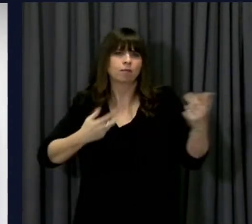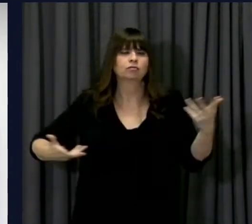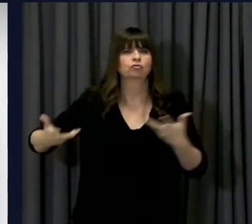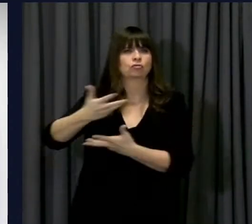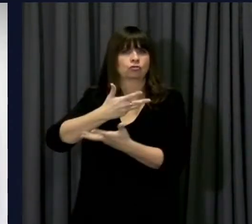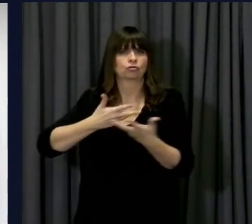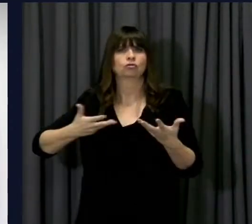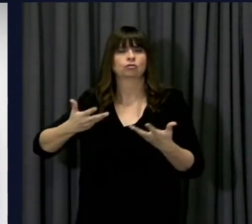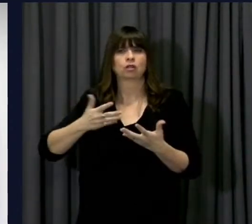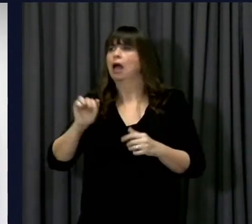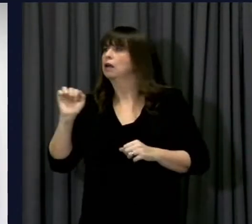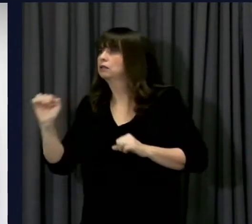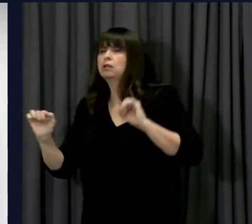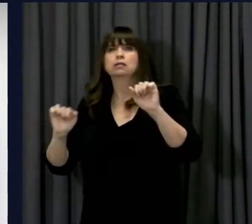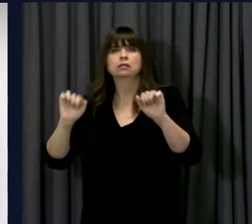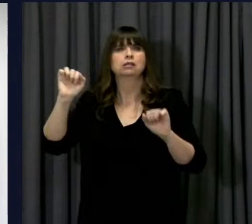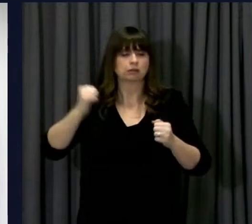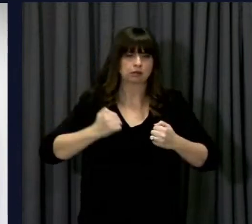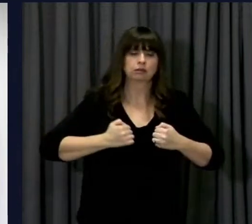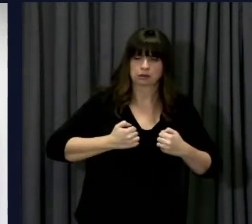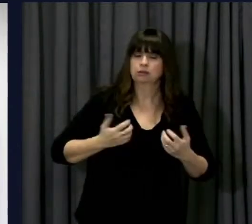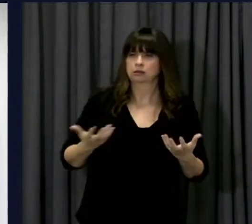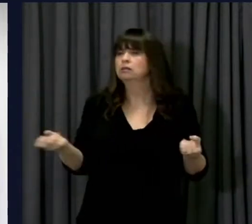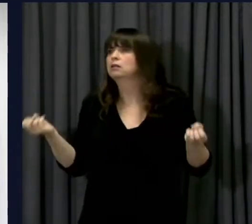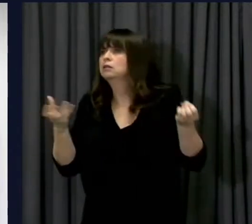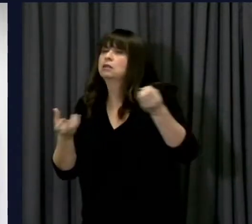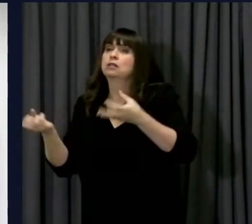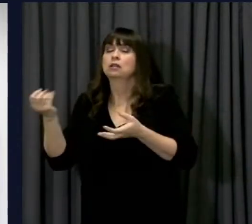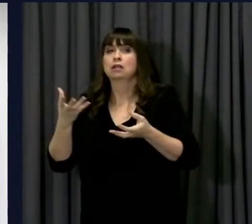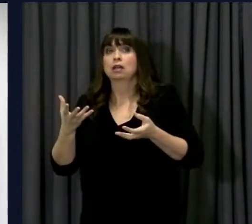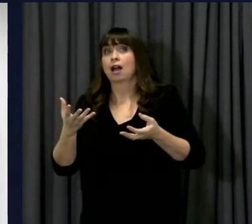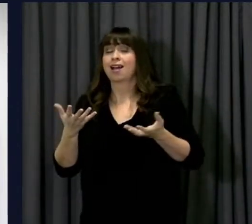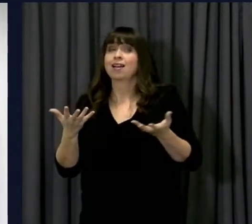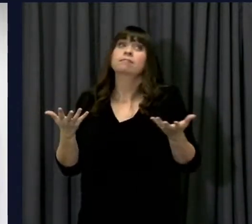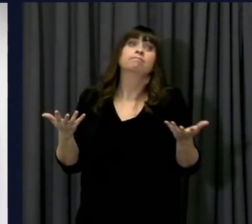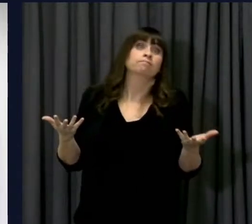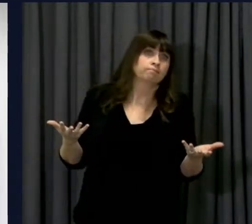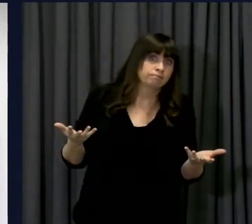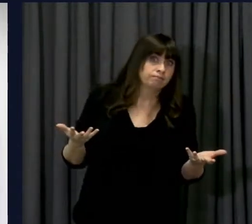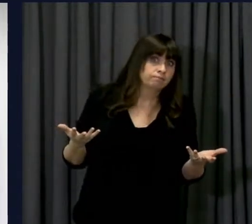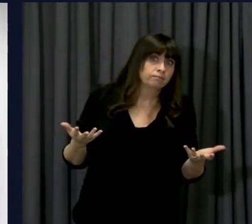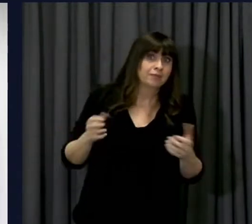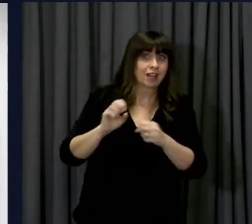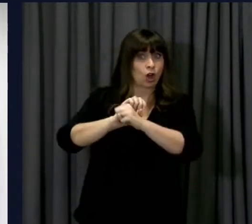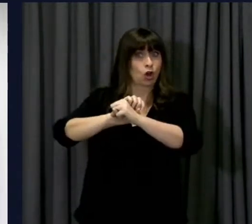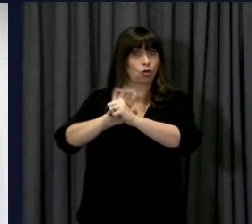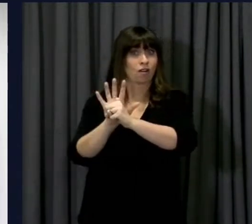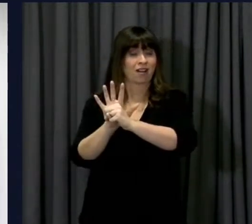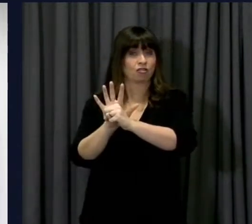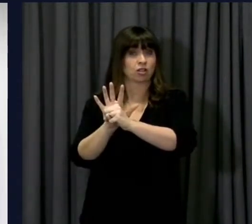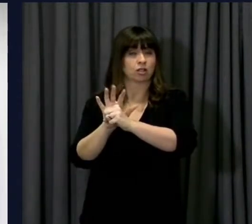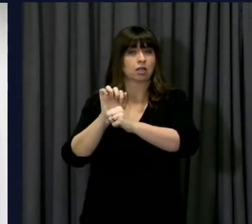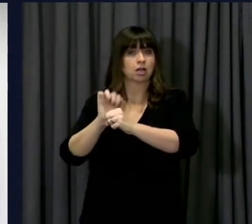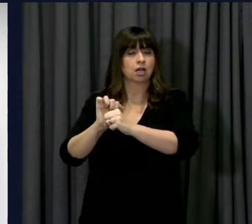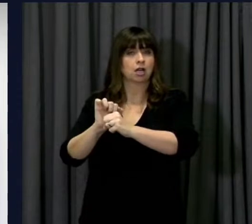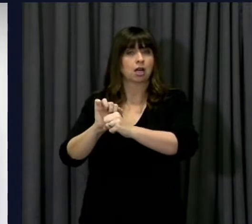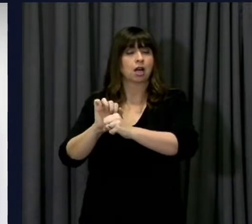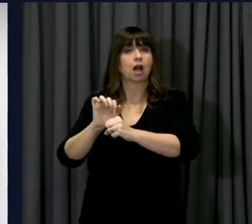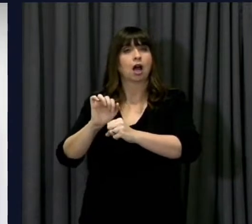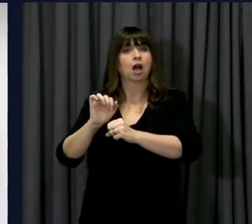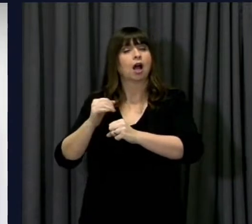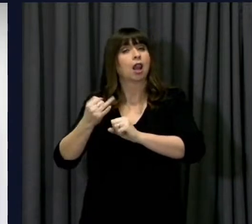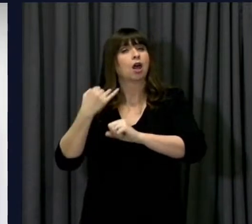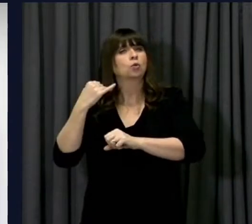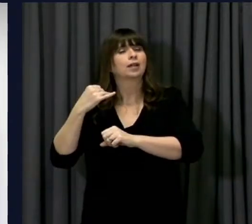compared to Wales. But it's always a case of understanding that that the virus is changing and mutating, as Rob Orford